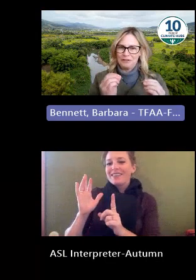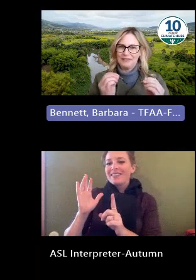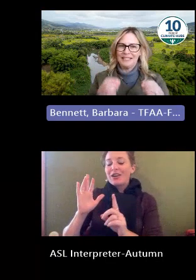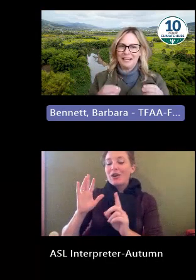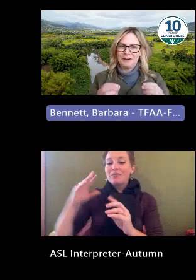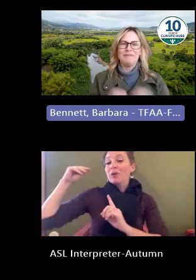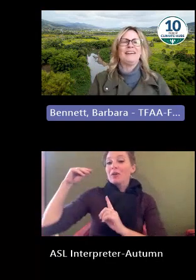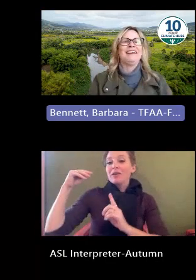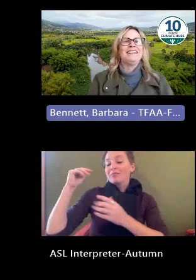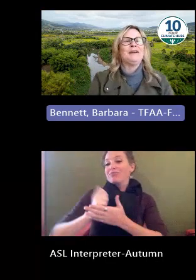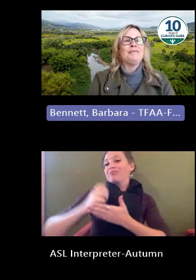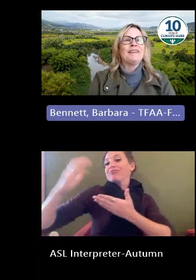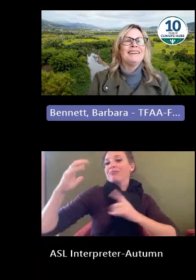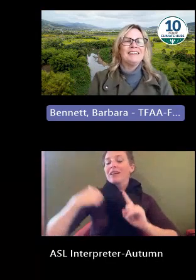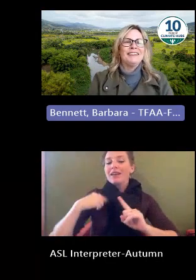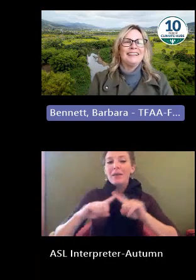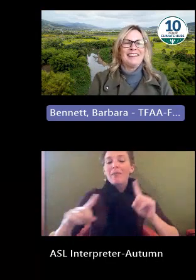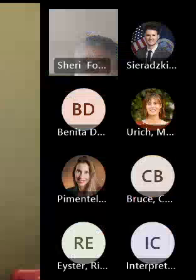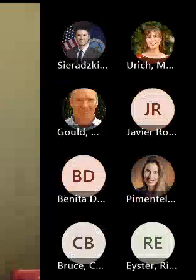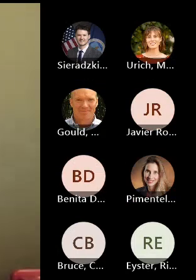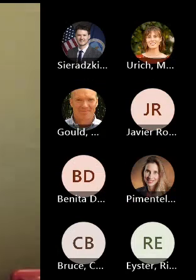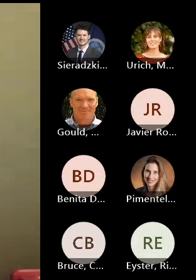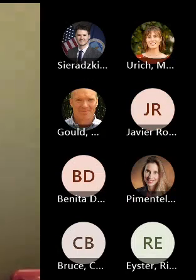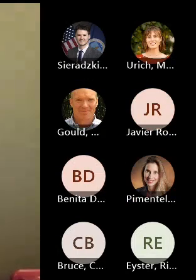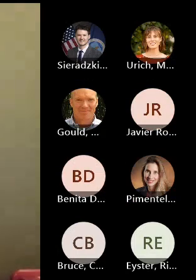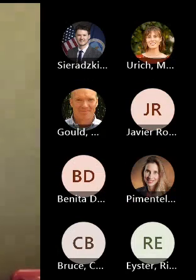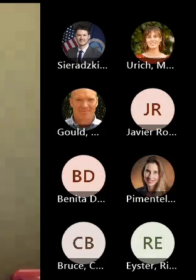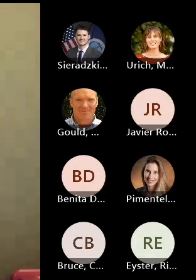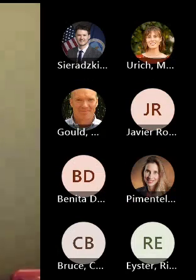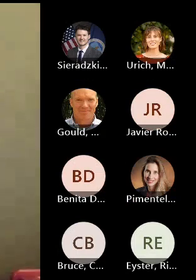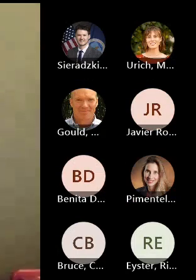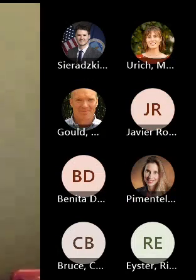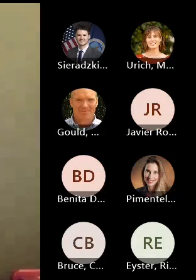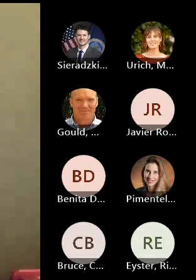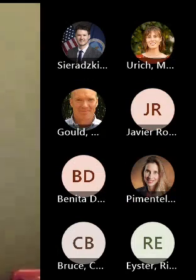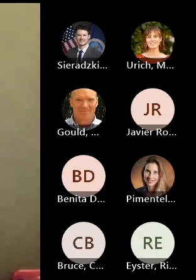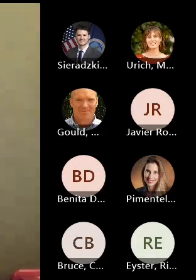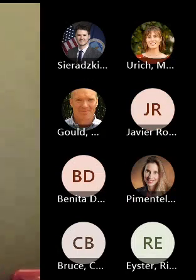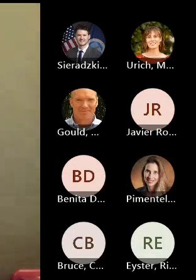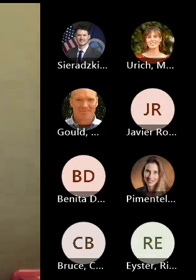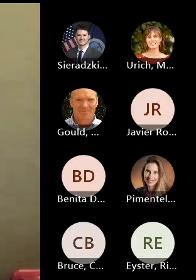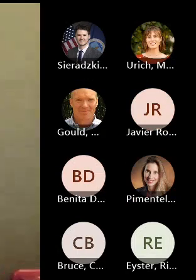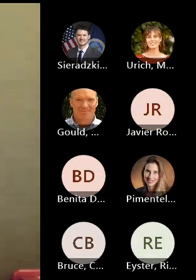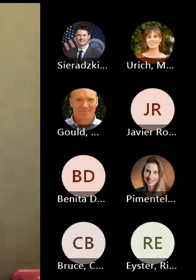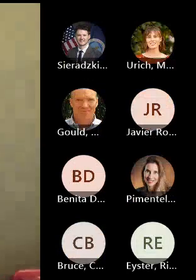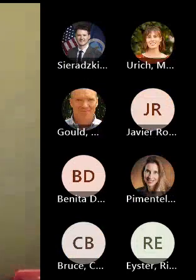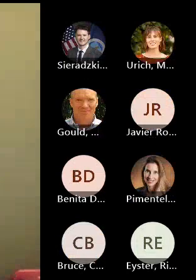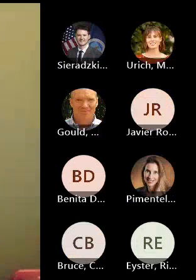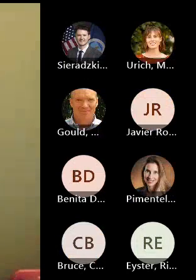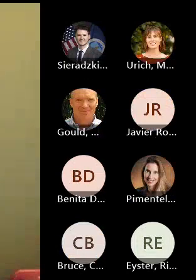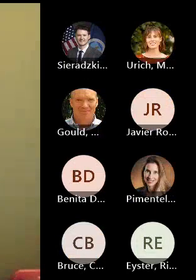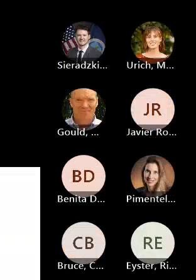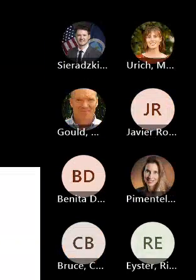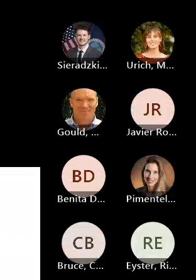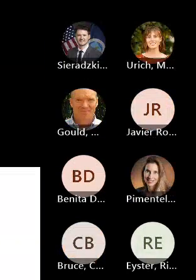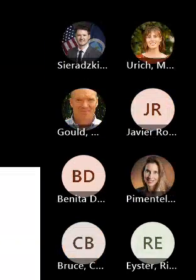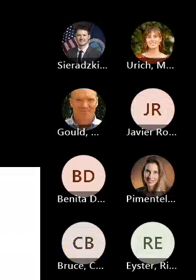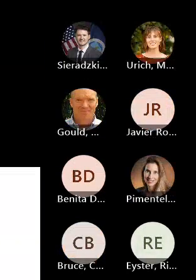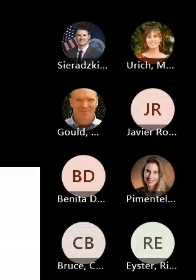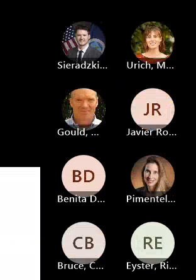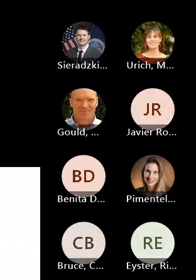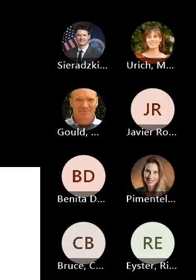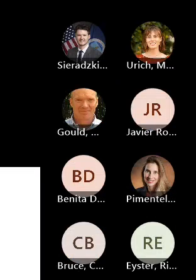productivity growth together. So go ahead, Cathy. Awesome. Thank you so much. I'm struggling here with sharing my screen. I was just